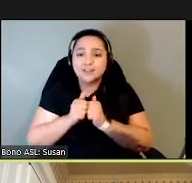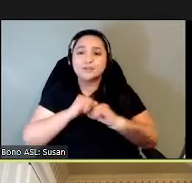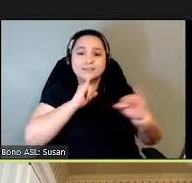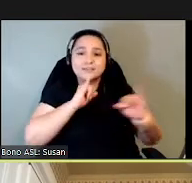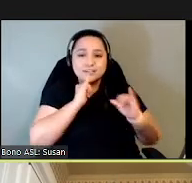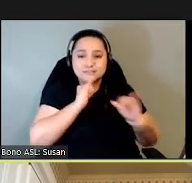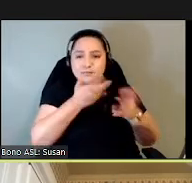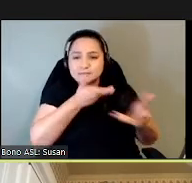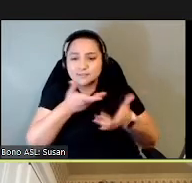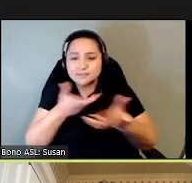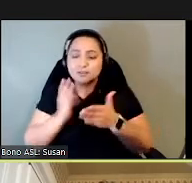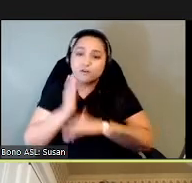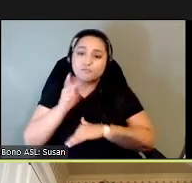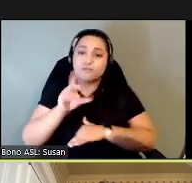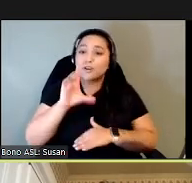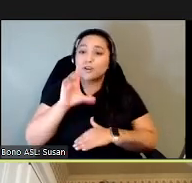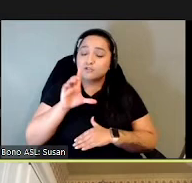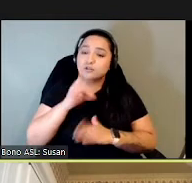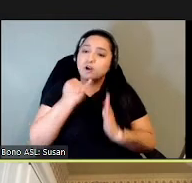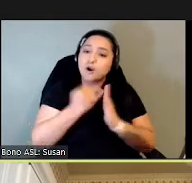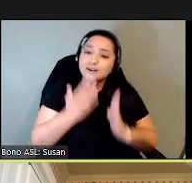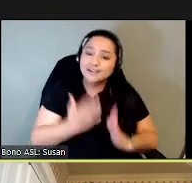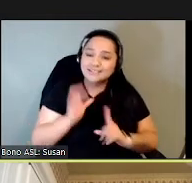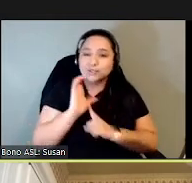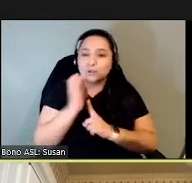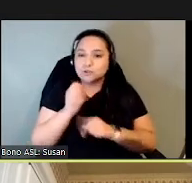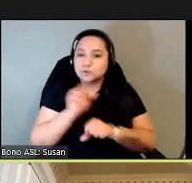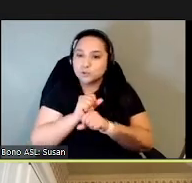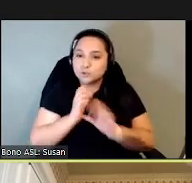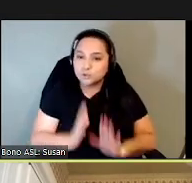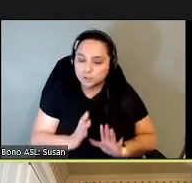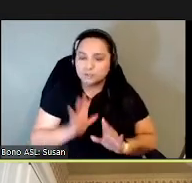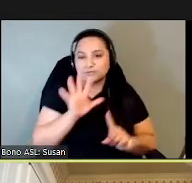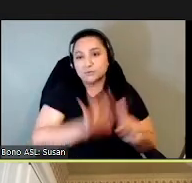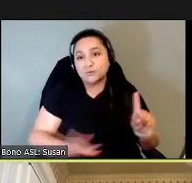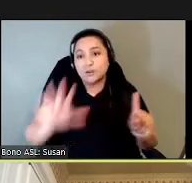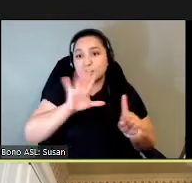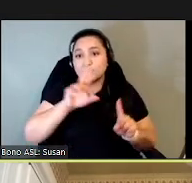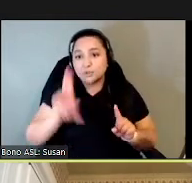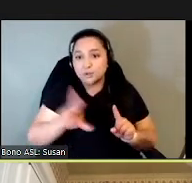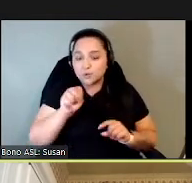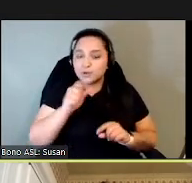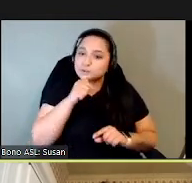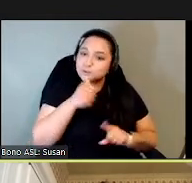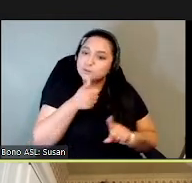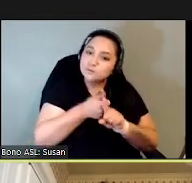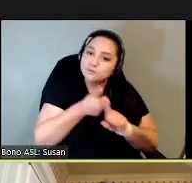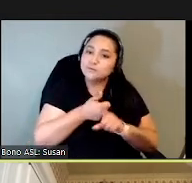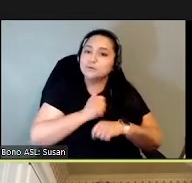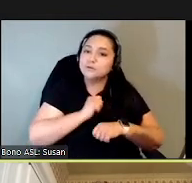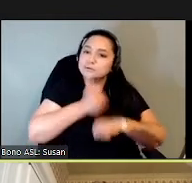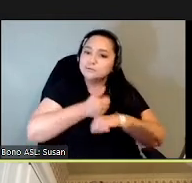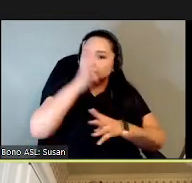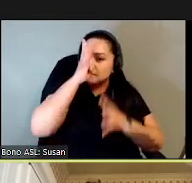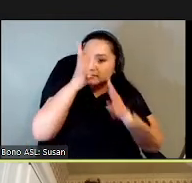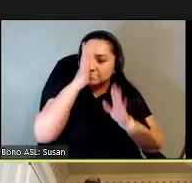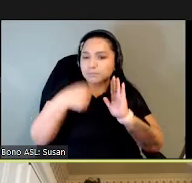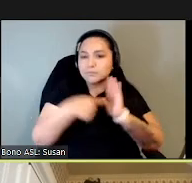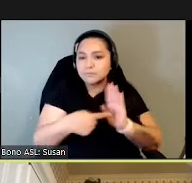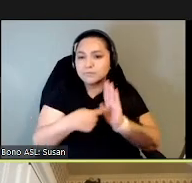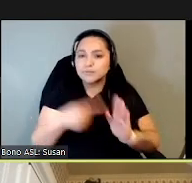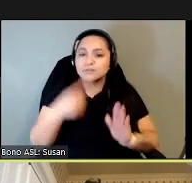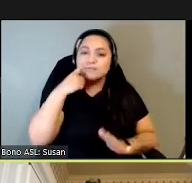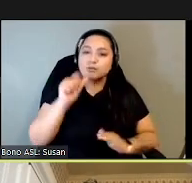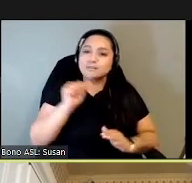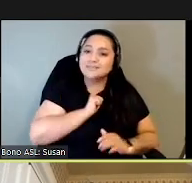workers working across the US who were innovating models for self-determination, democratic